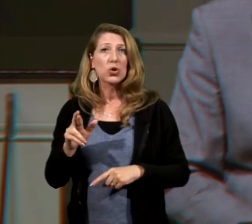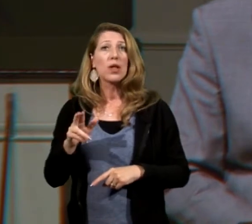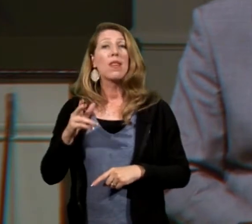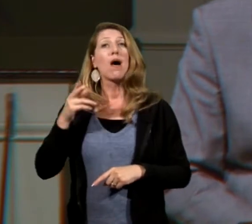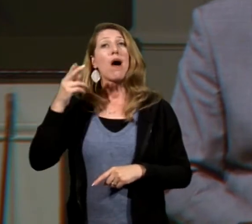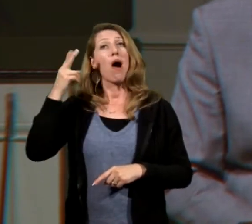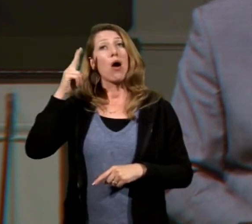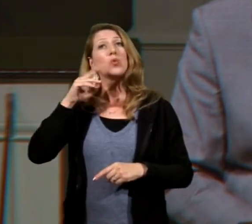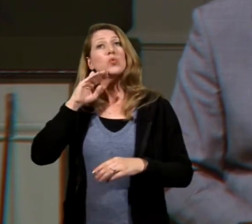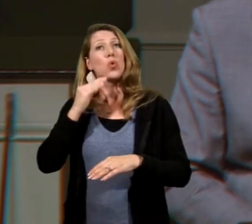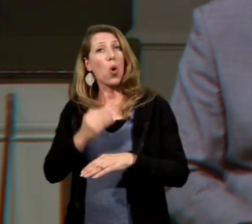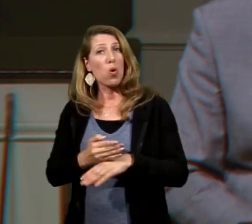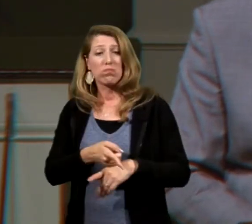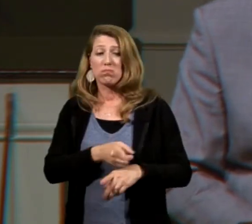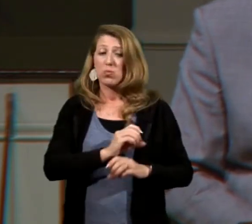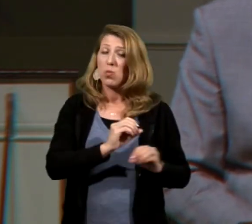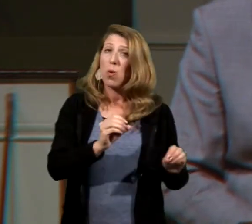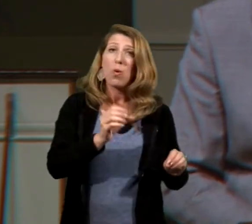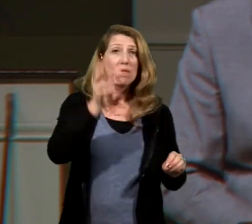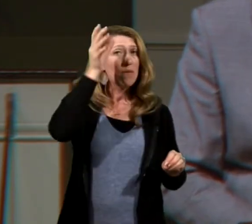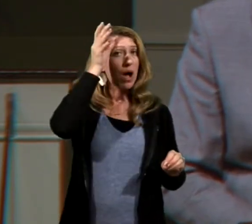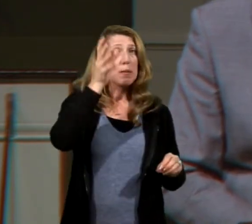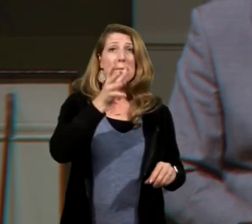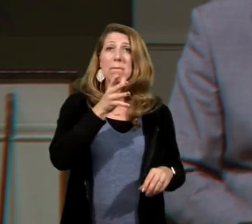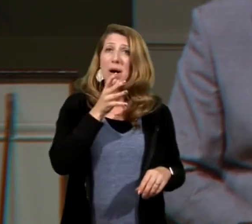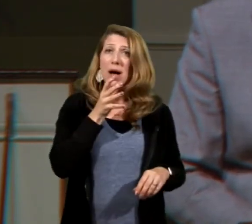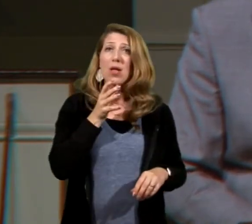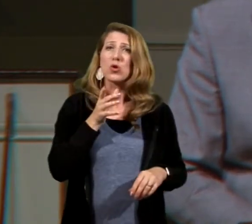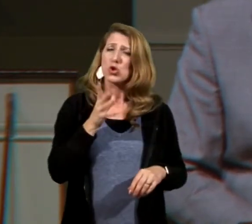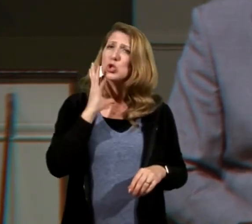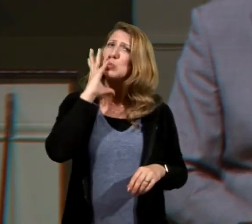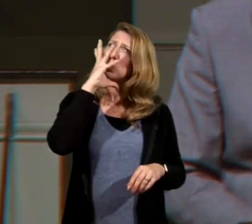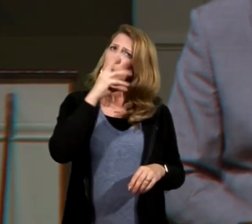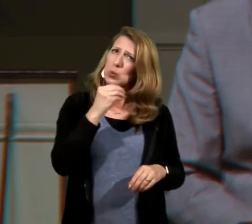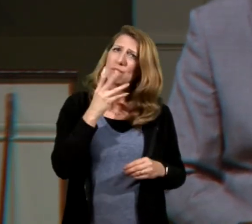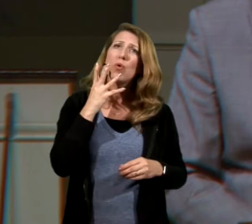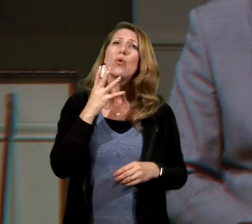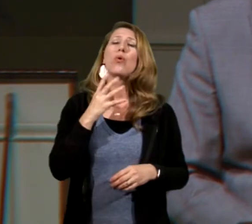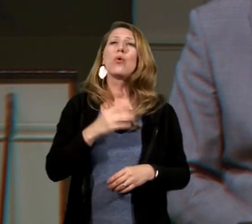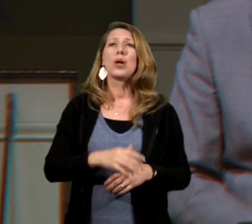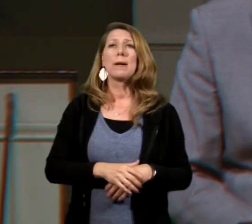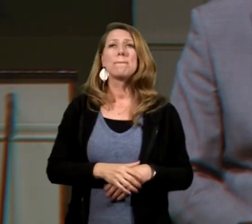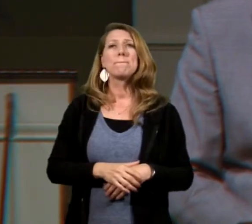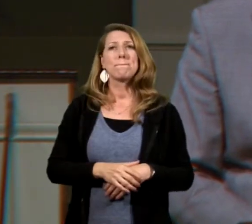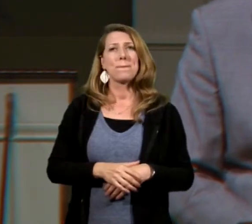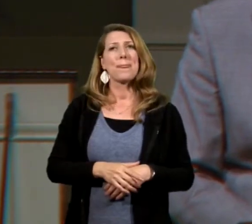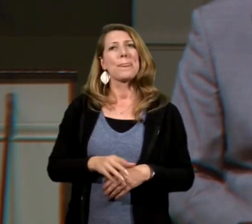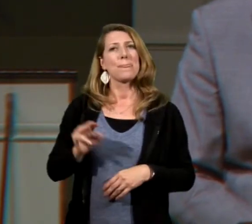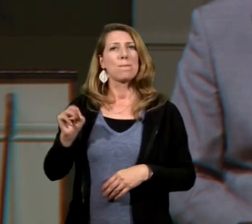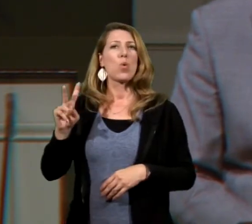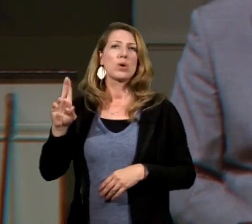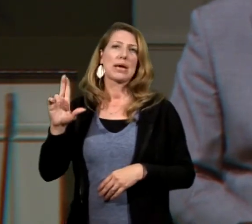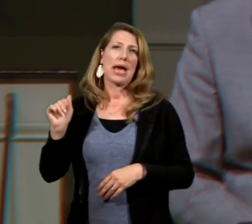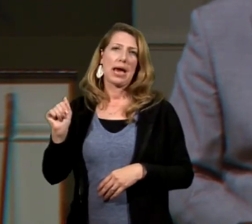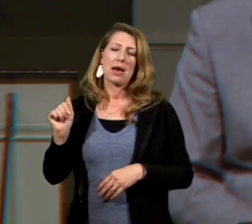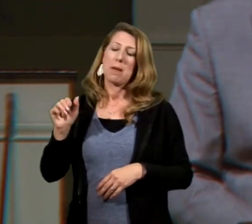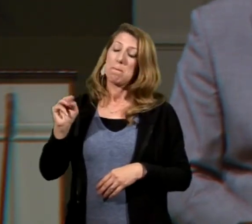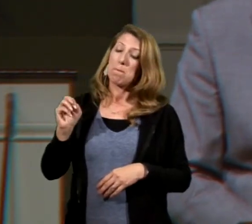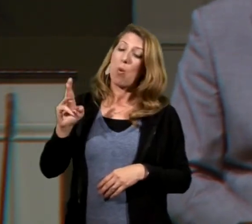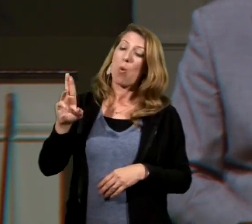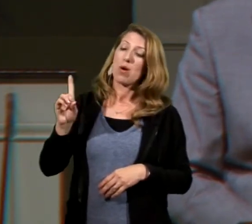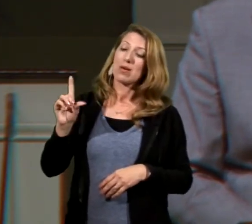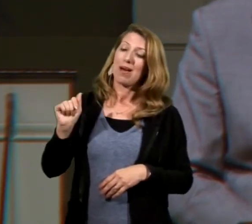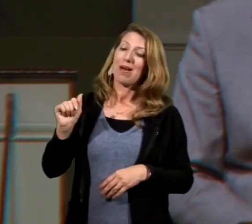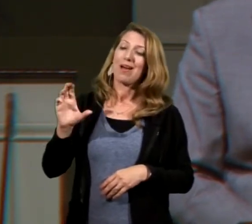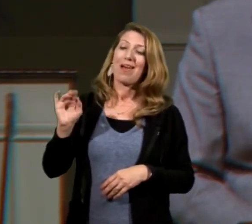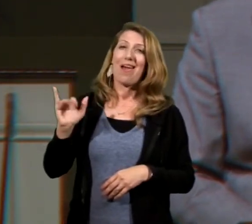and she had neither father or mother, and the maid was fair and beautiful, whom Mordecai, when her father and